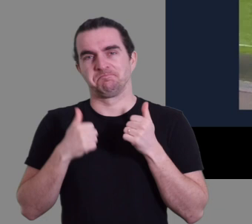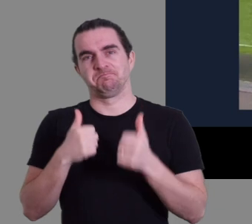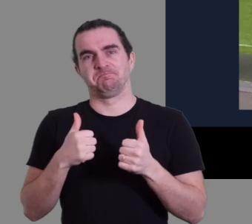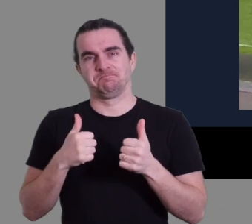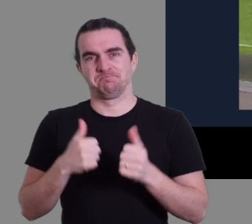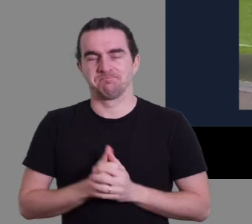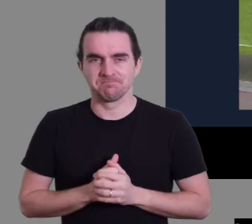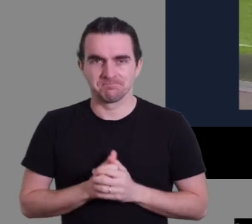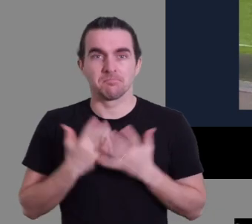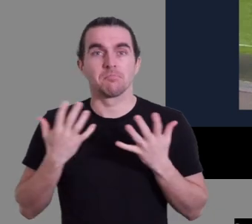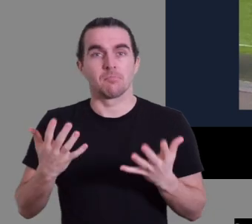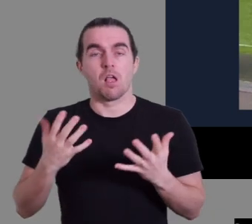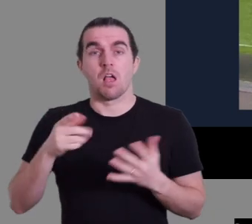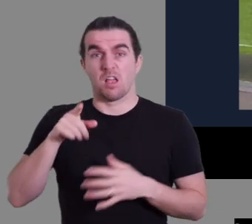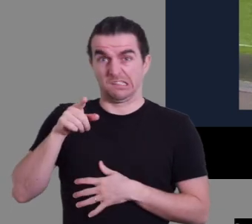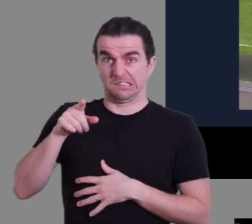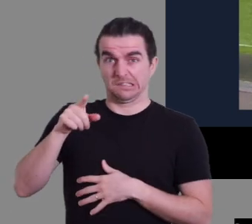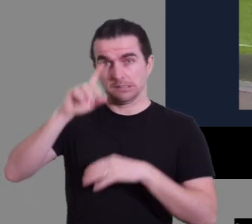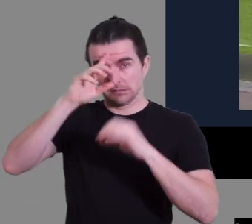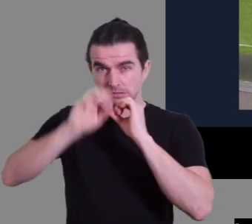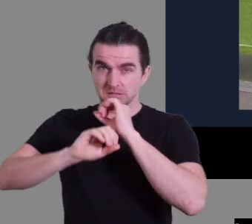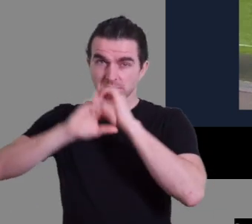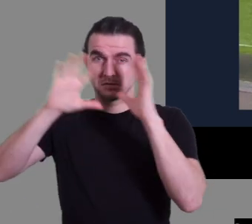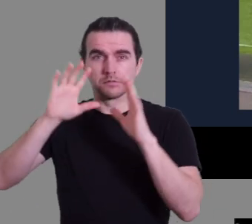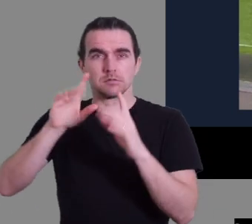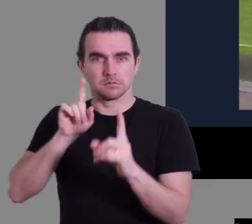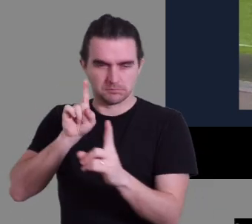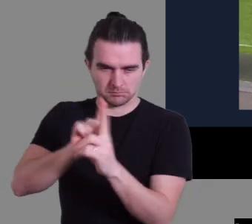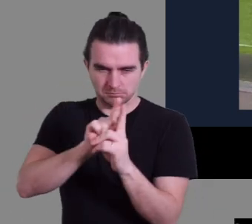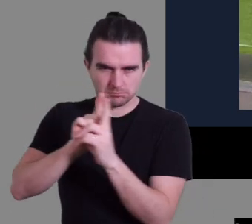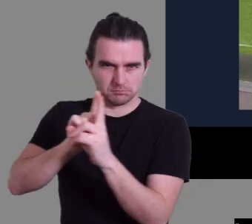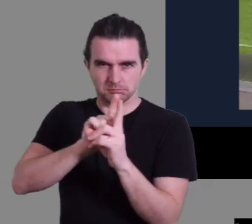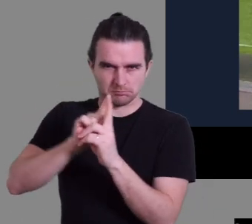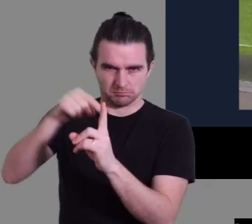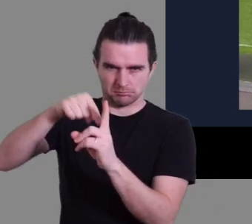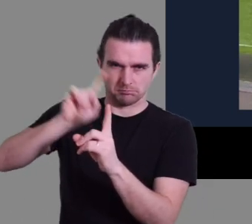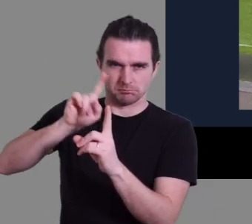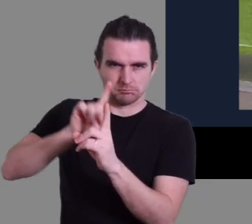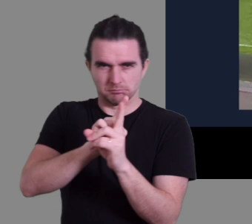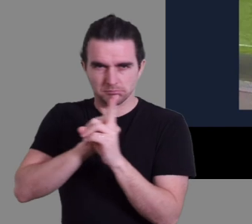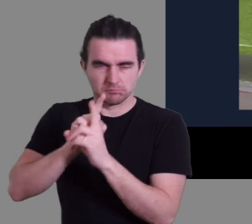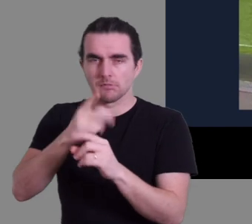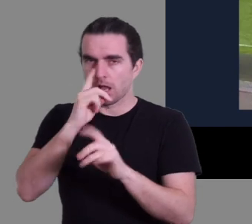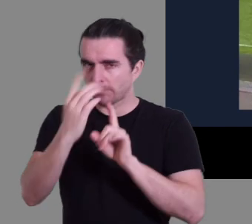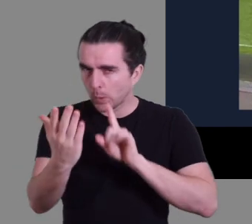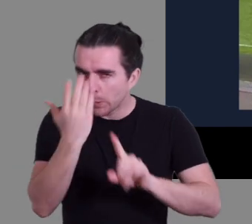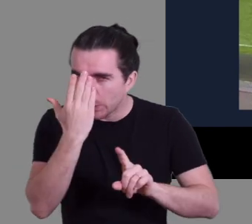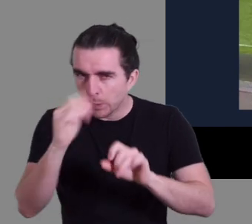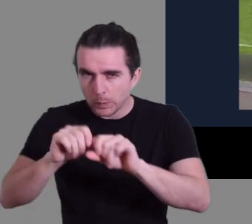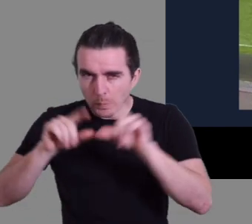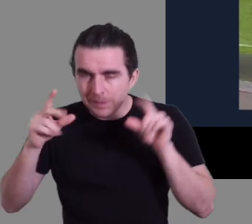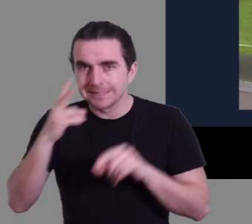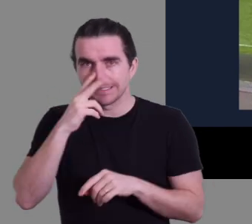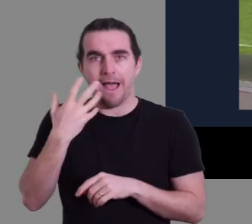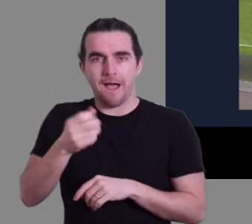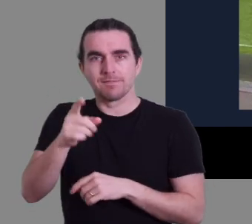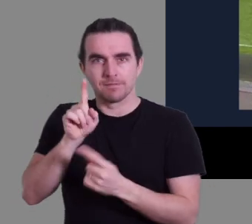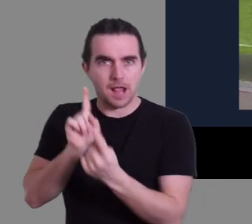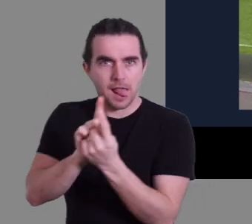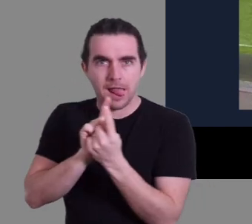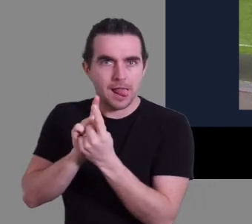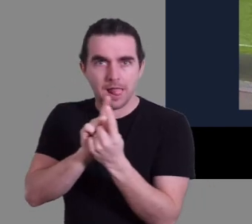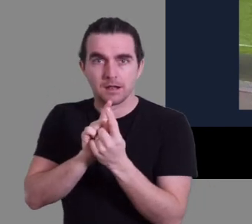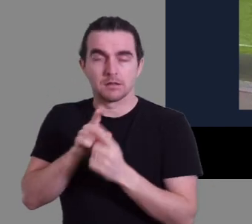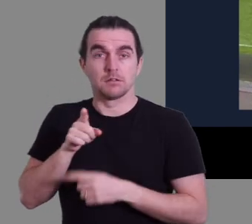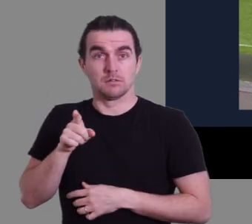Good. I mean, here's sort of the idea of it in essence. We're sort of zooming in on this little duel here,